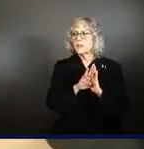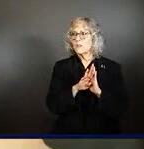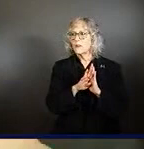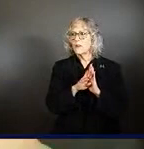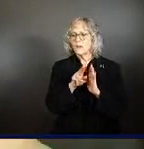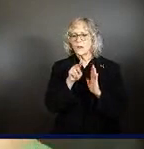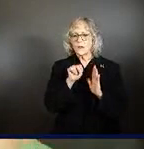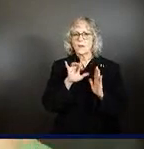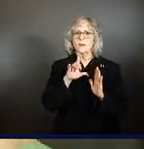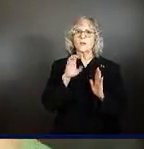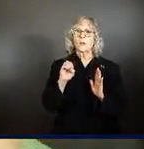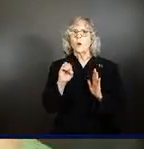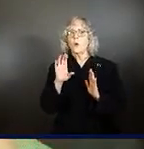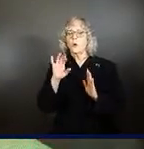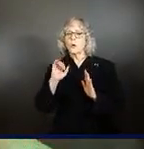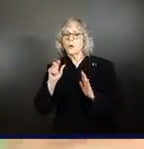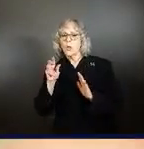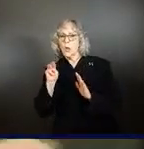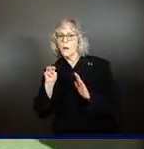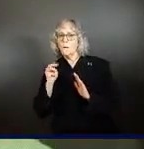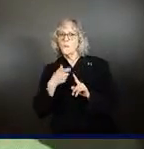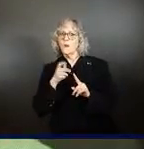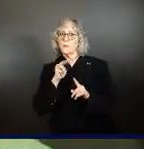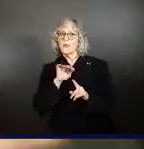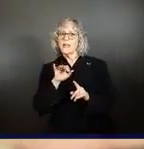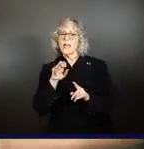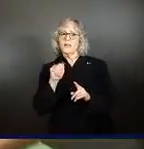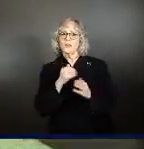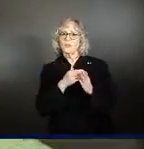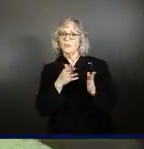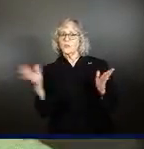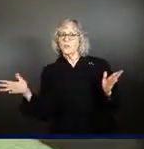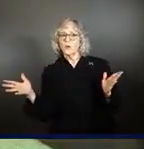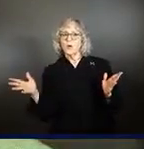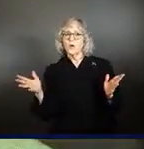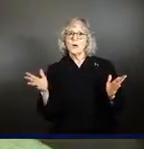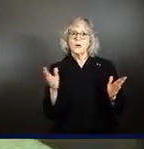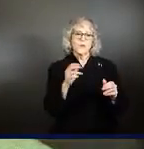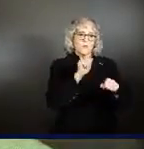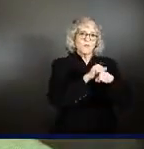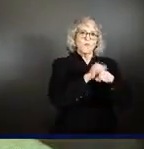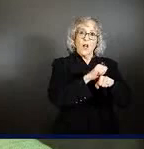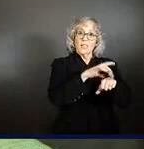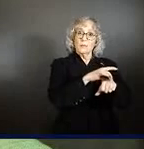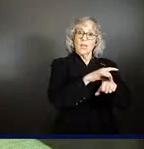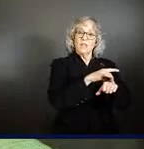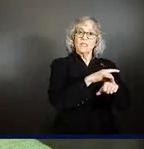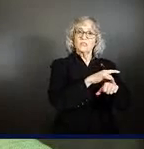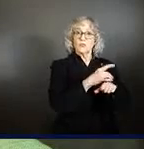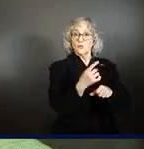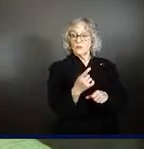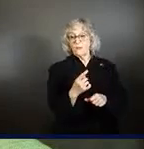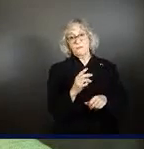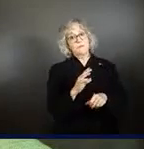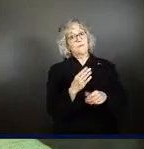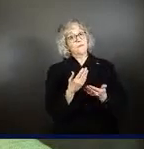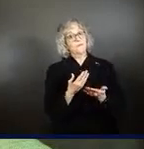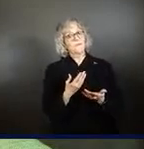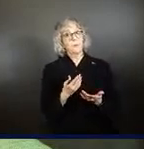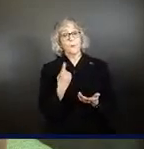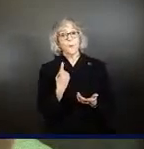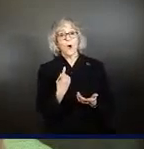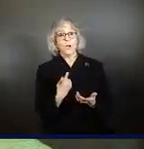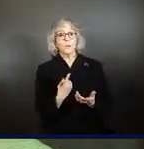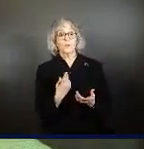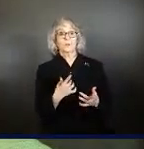Nicole Colon from NASA, showing the whole span. It covers the span from rocky planets. In fact, one of them, perhaps one of